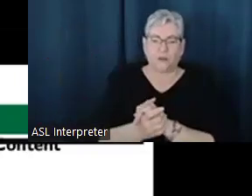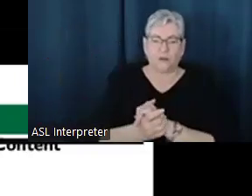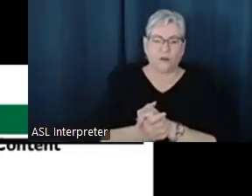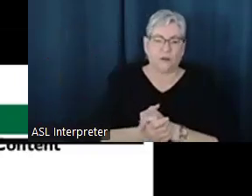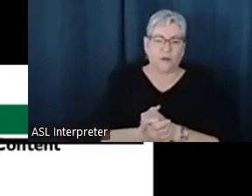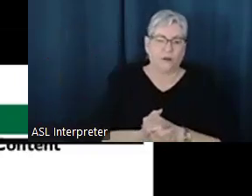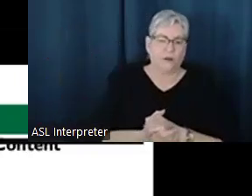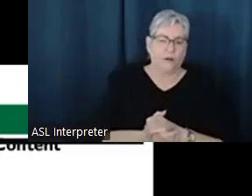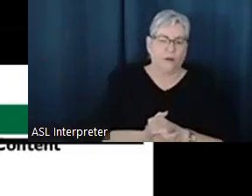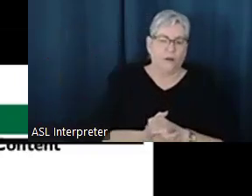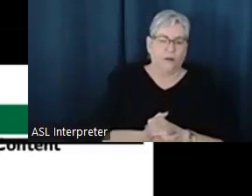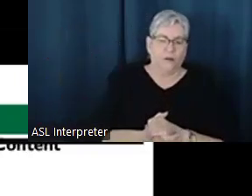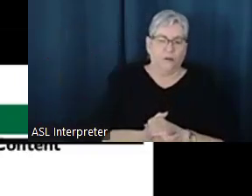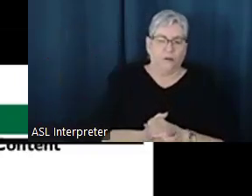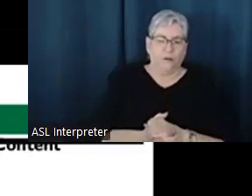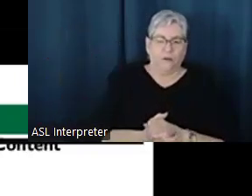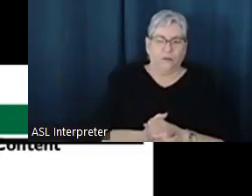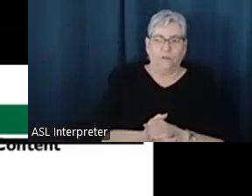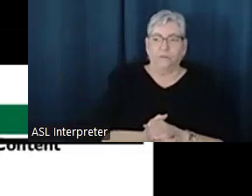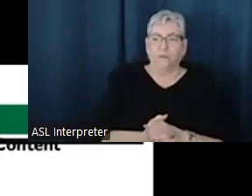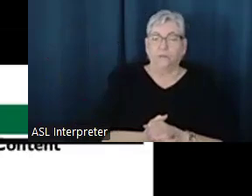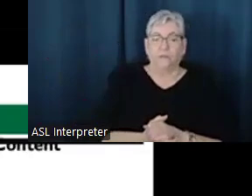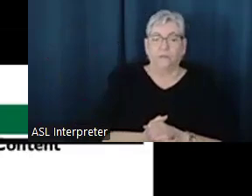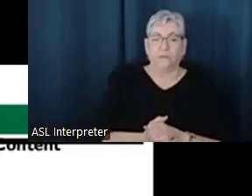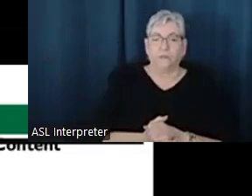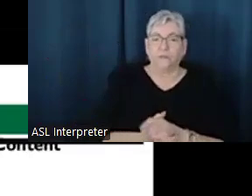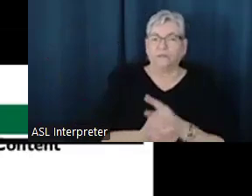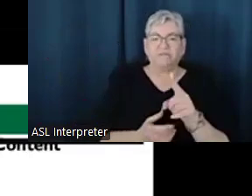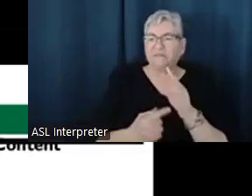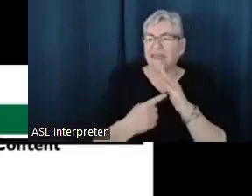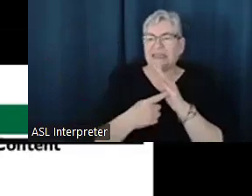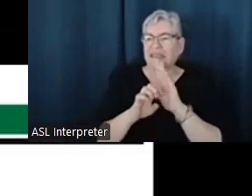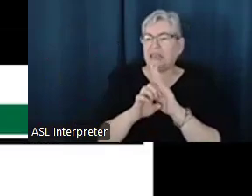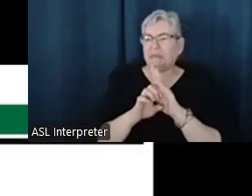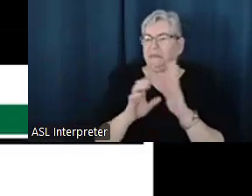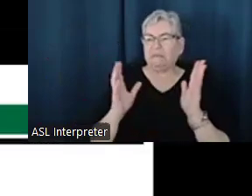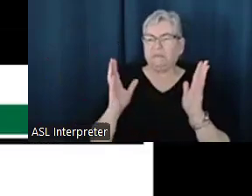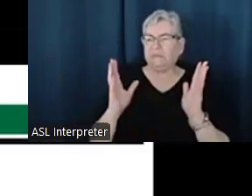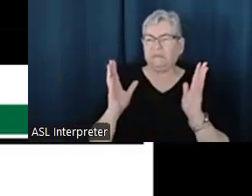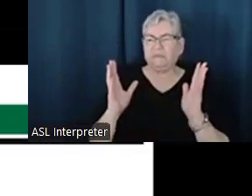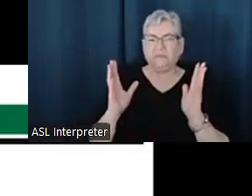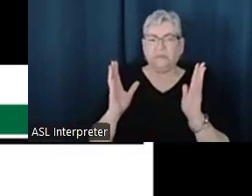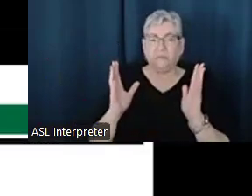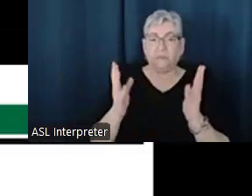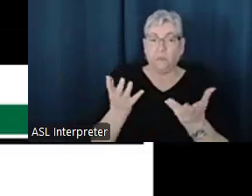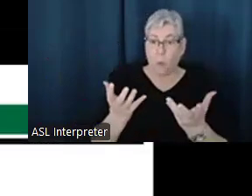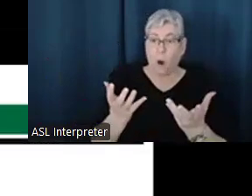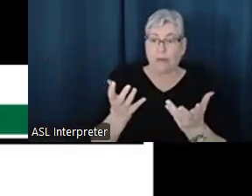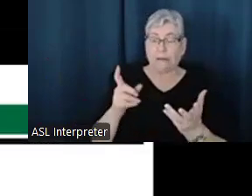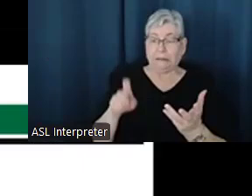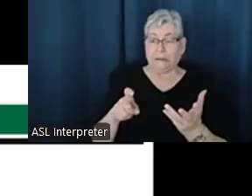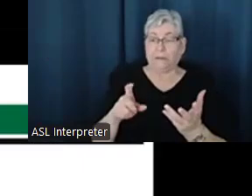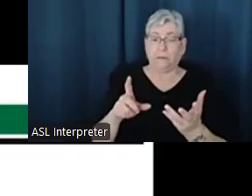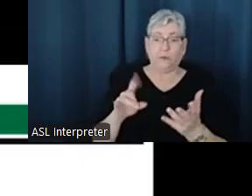Okay. We're not going to do the example for this unless we really want to towards the end, but we're going to also